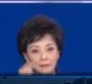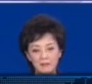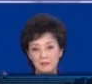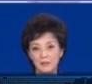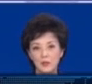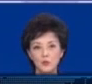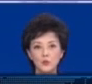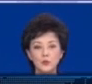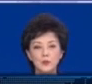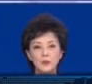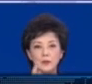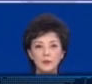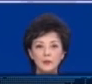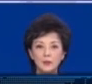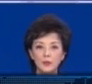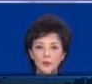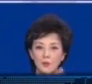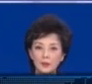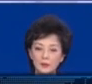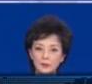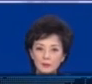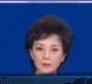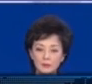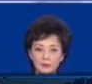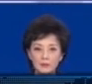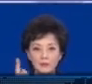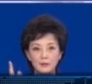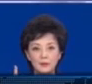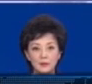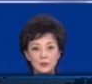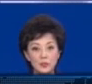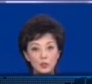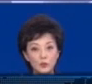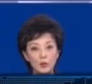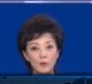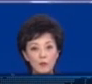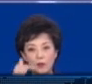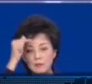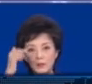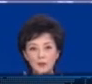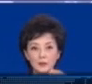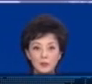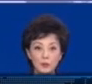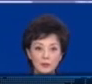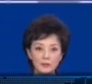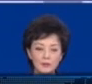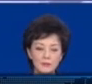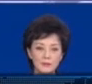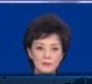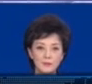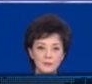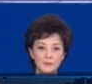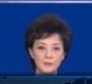about this situation because not all the patients can be received in the hospital. So at the same time, we are building on some of